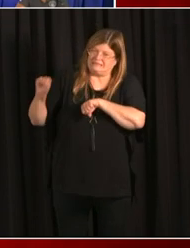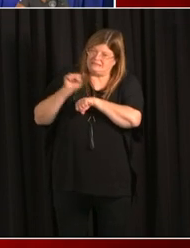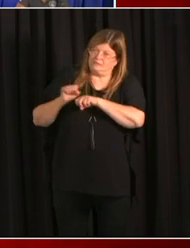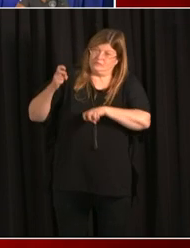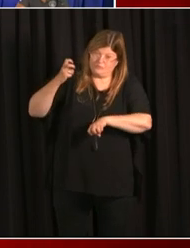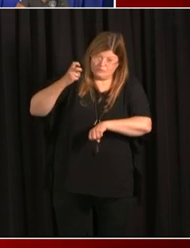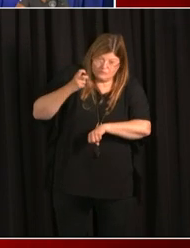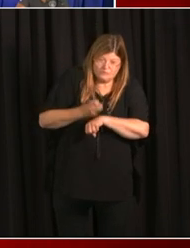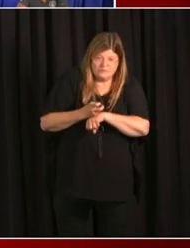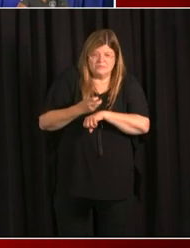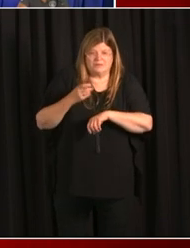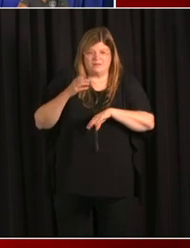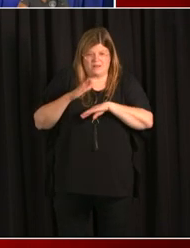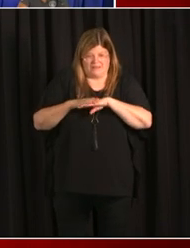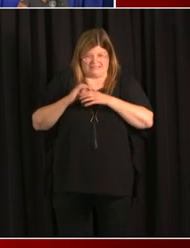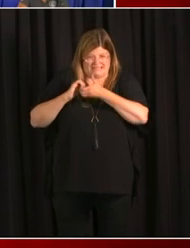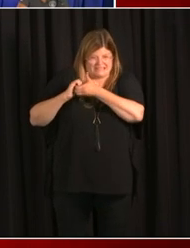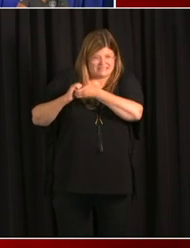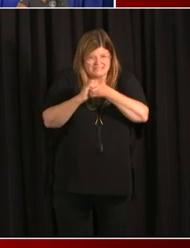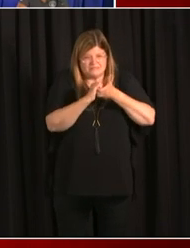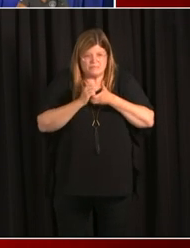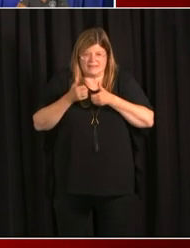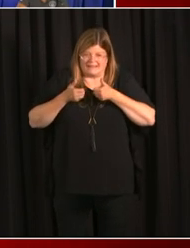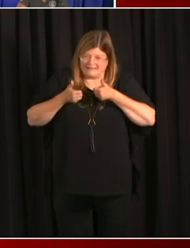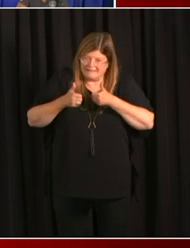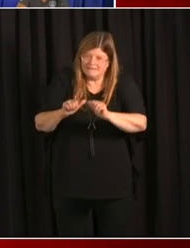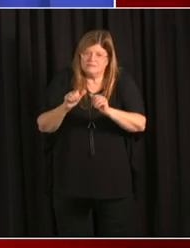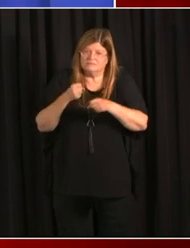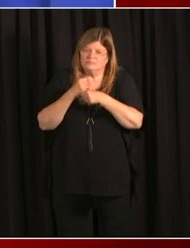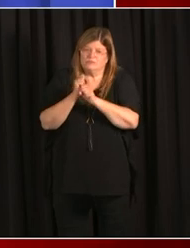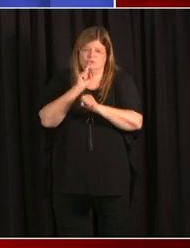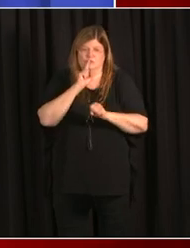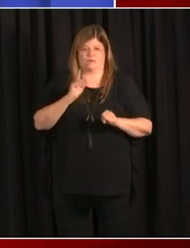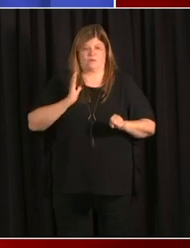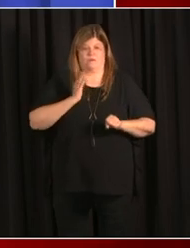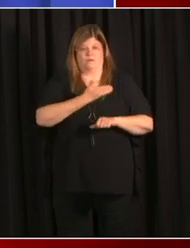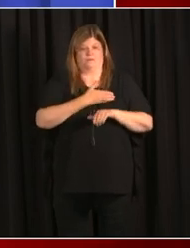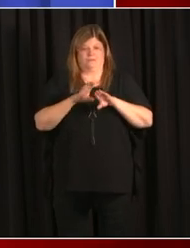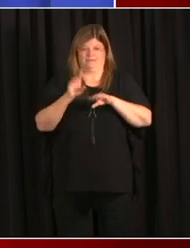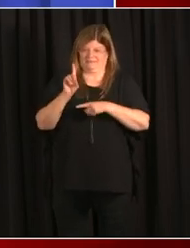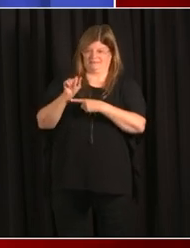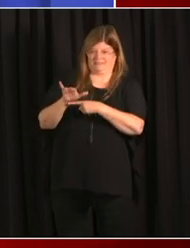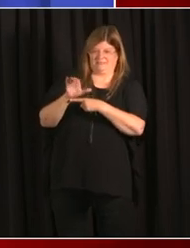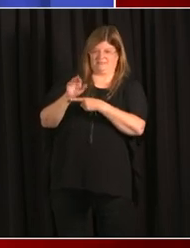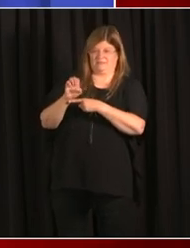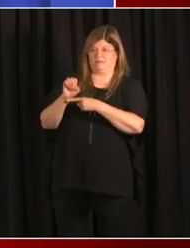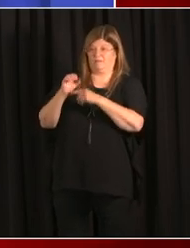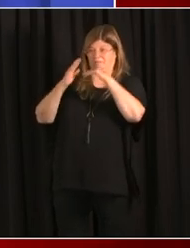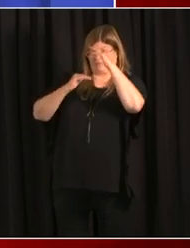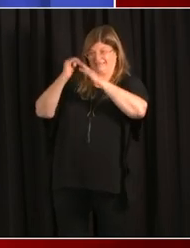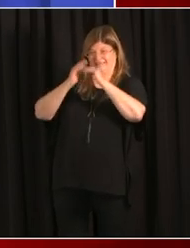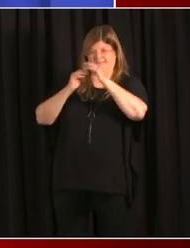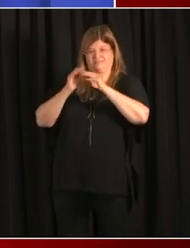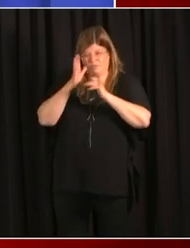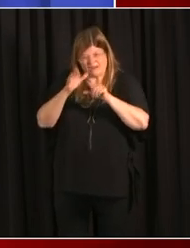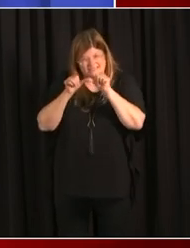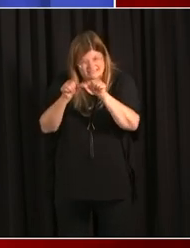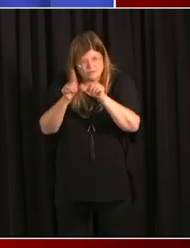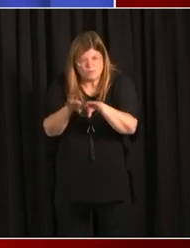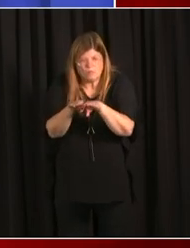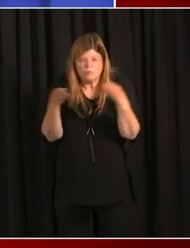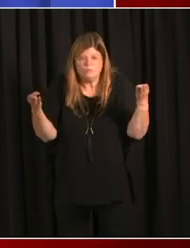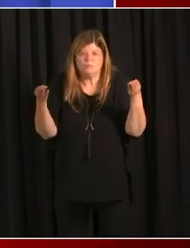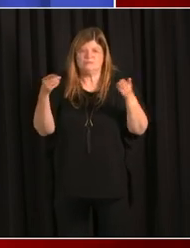district, and one of the collaborative efforts that we took was to ensure that our child care facilities could remain open. In